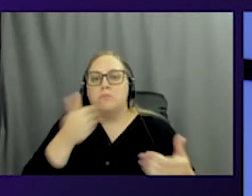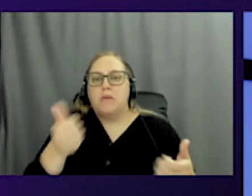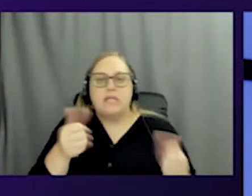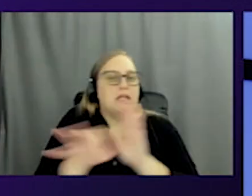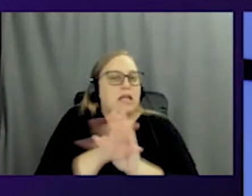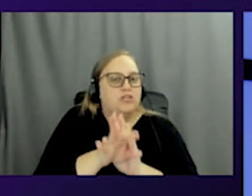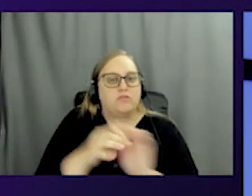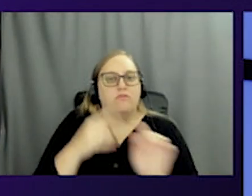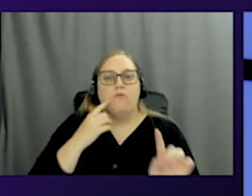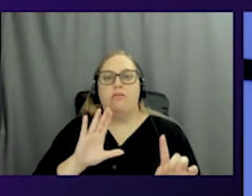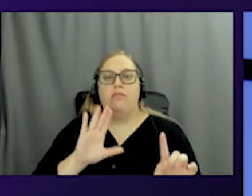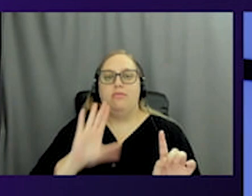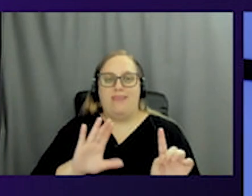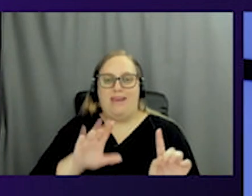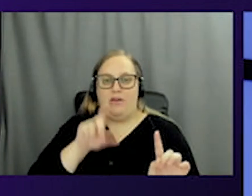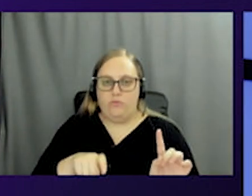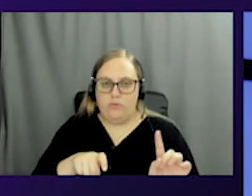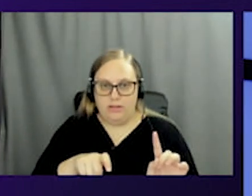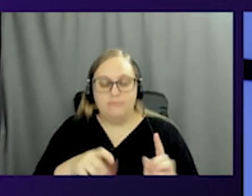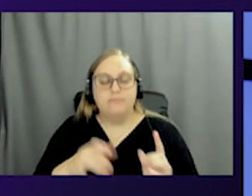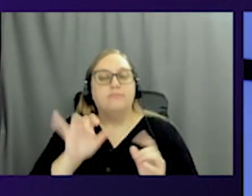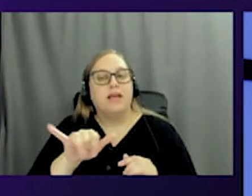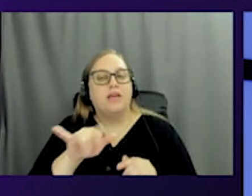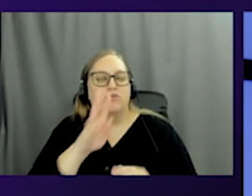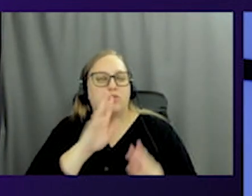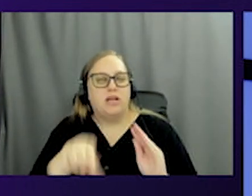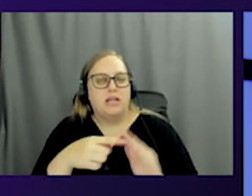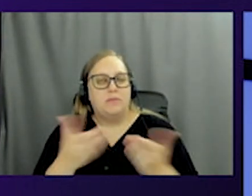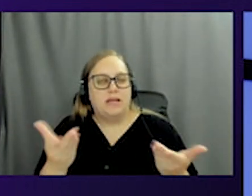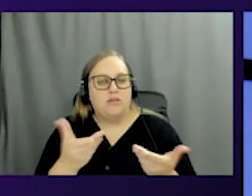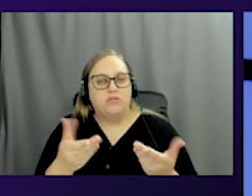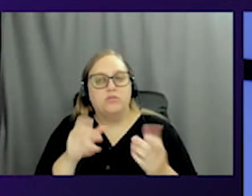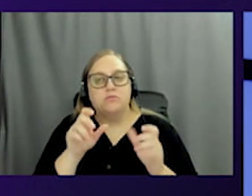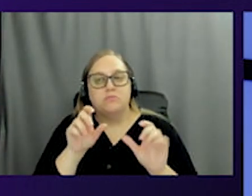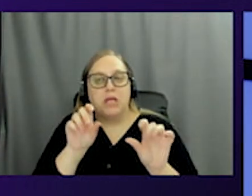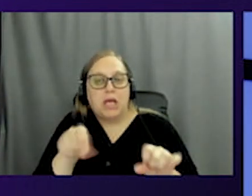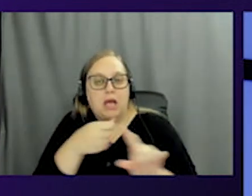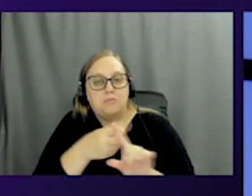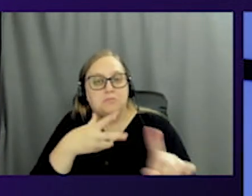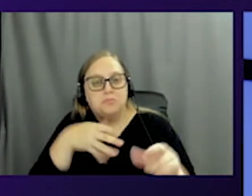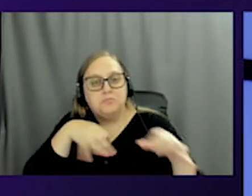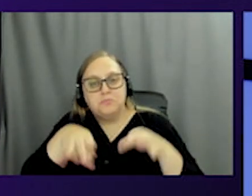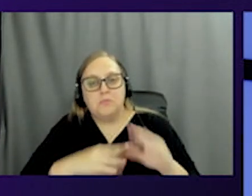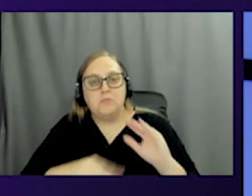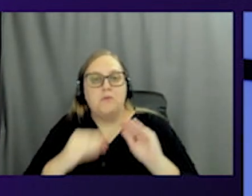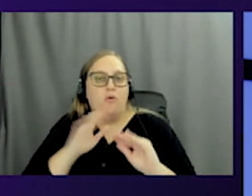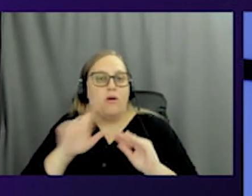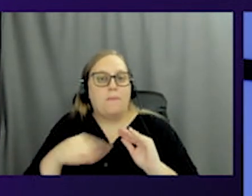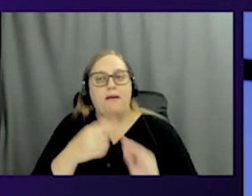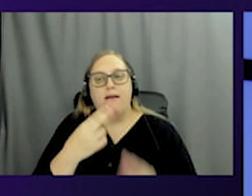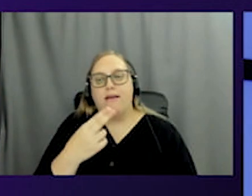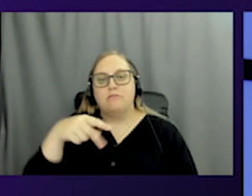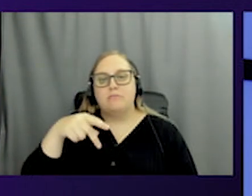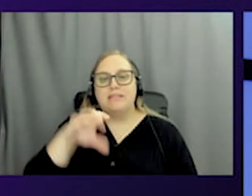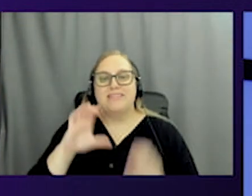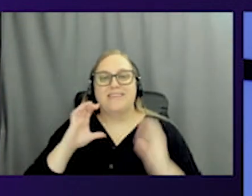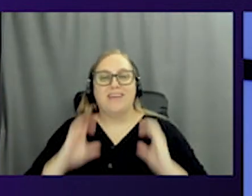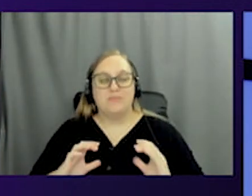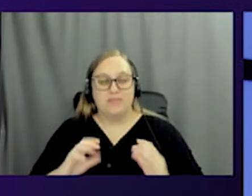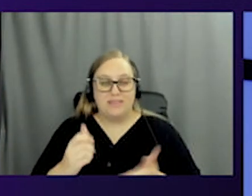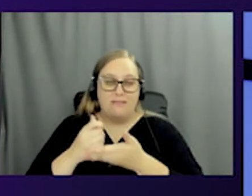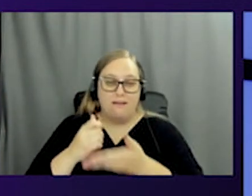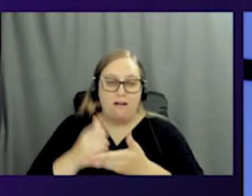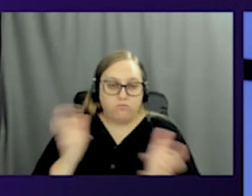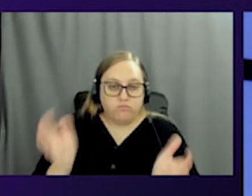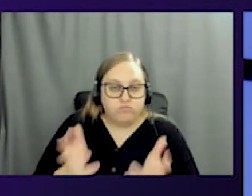kind of what we're talking about here. So maybe we could talk about some examples about how HPC customers have been able to drive benefits from the